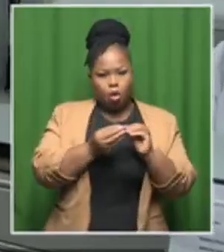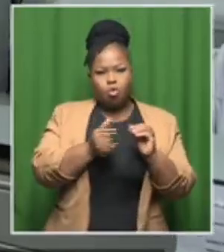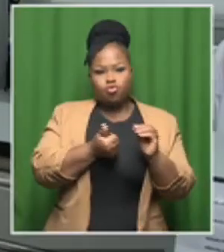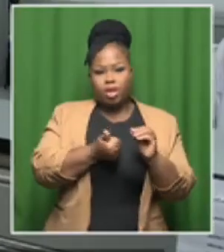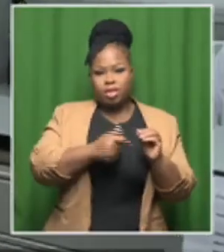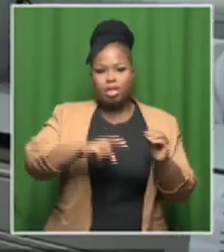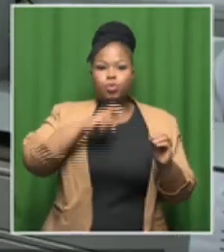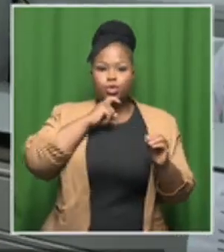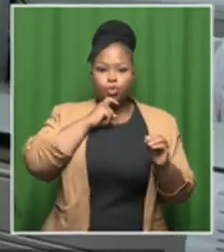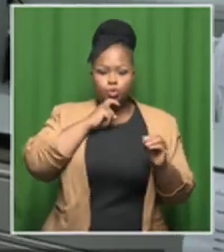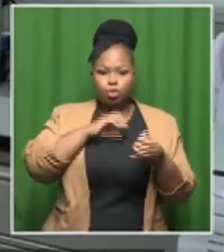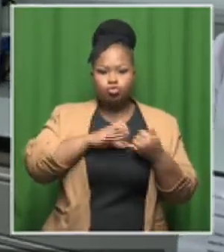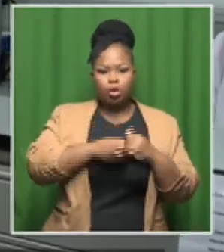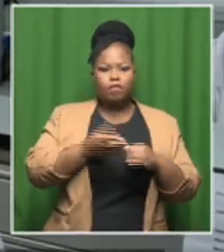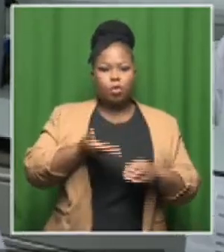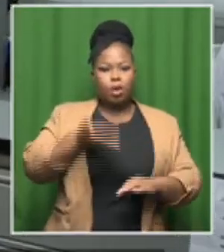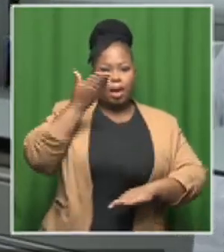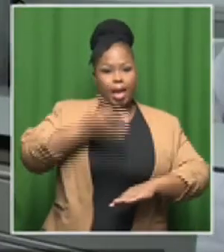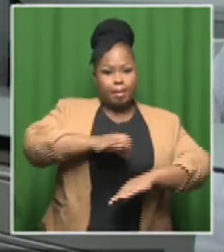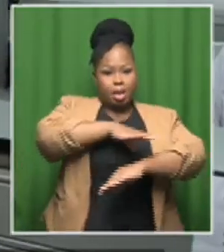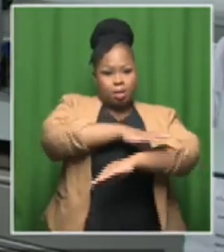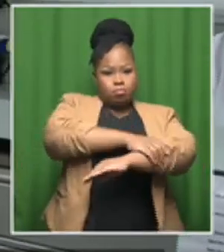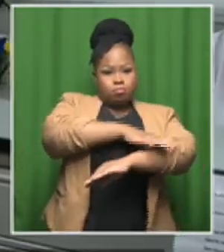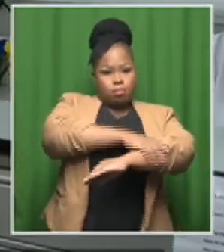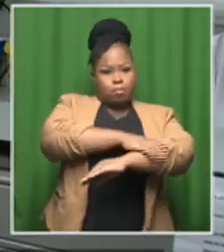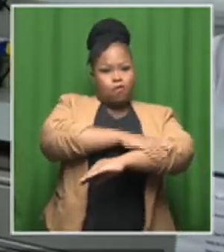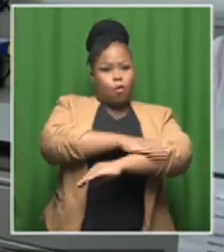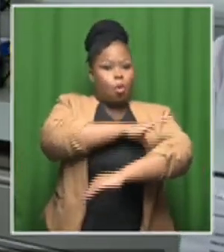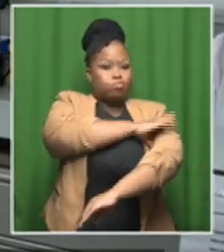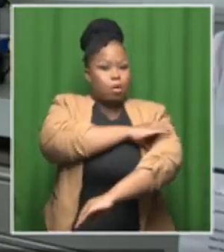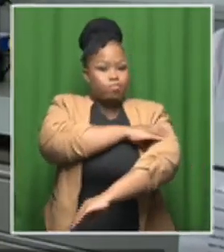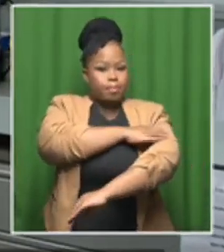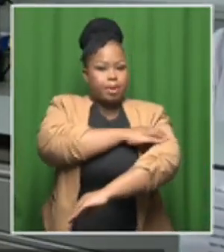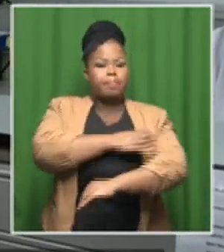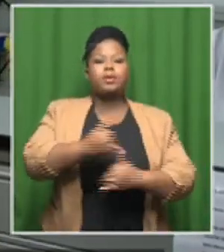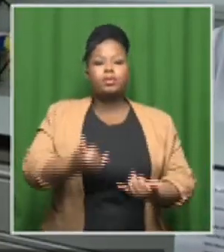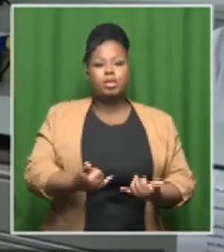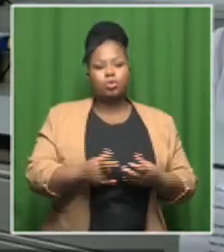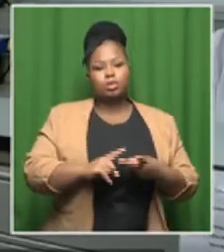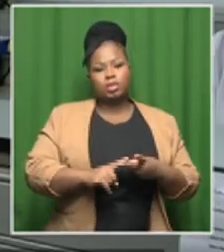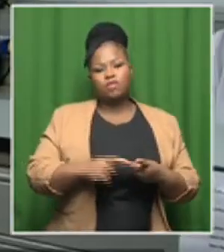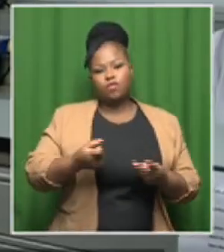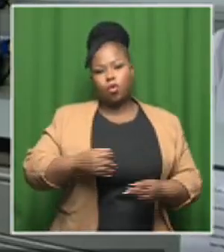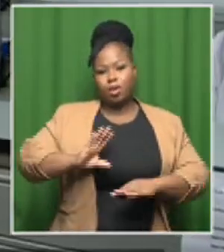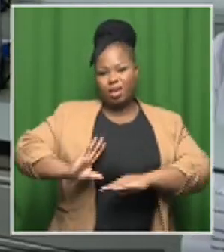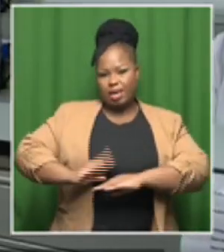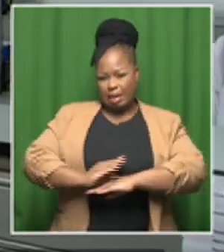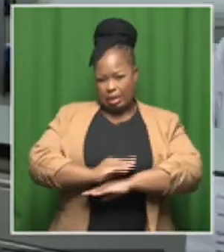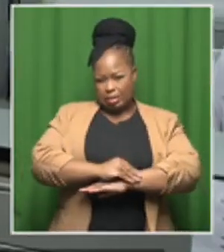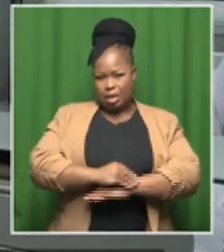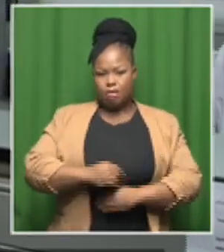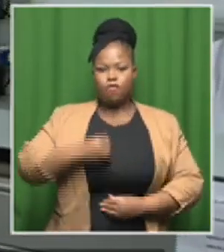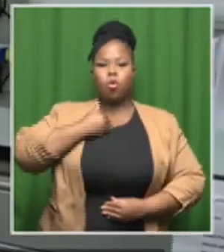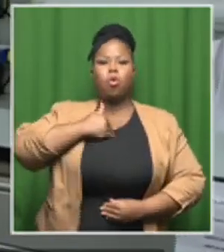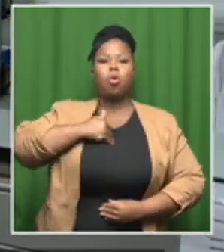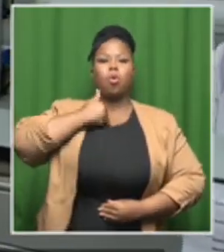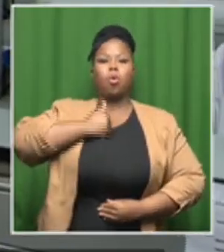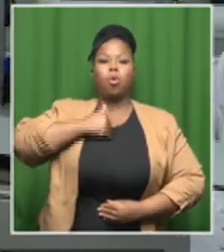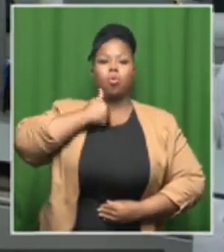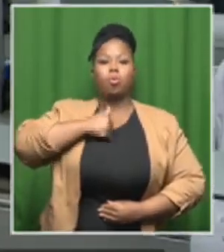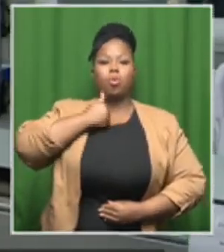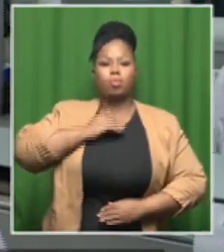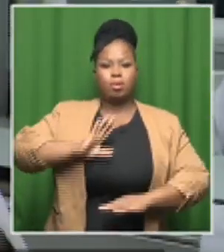now to treat cholesterol, but we've modified it now to treat cancer, particularly colon cancer.